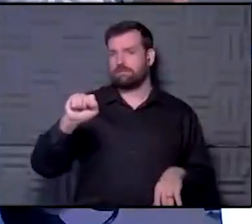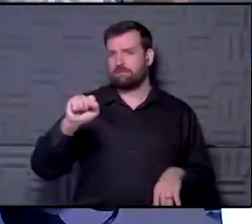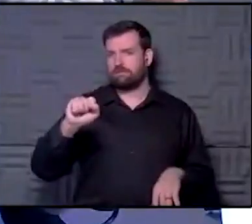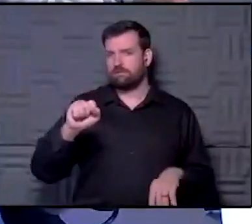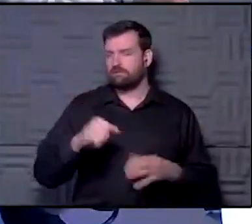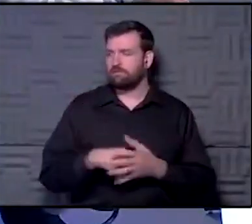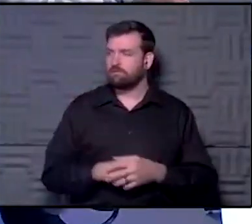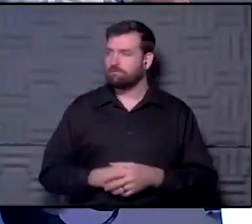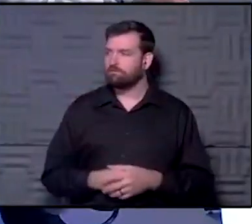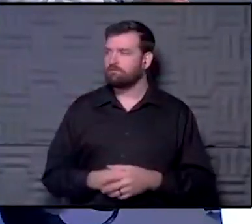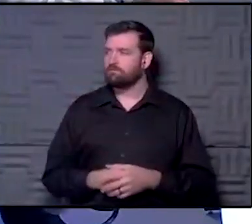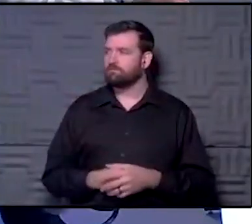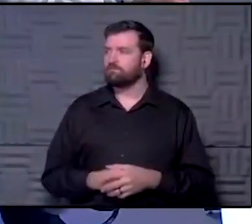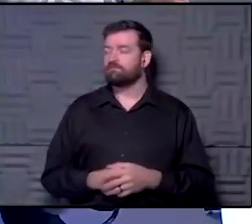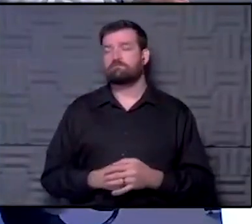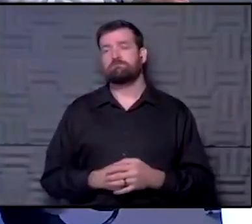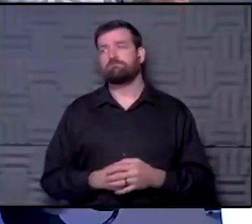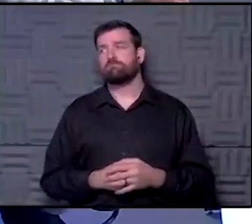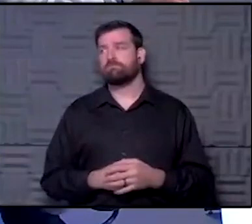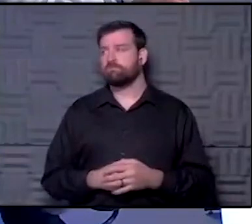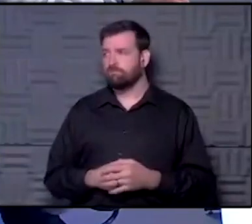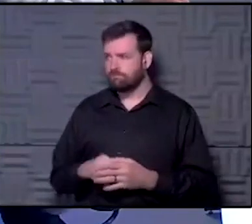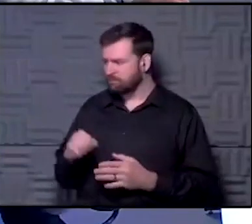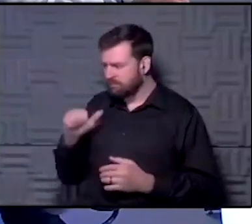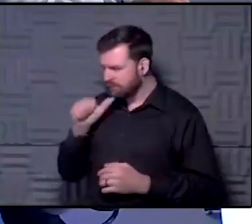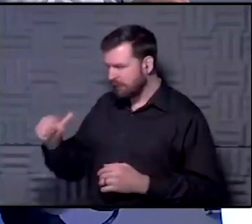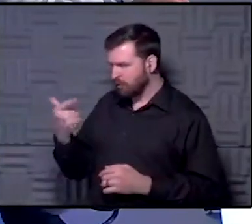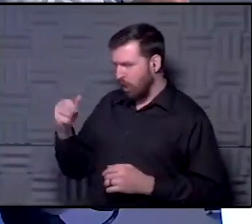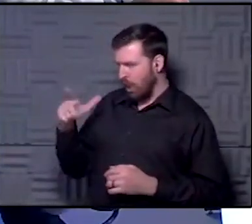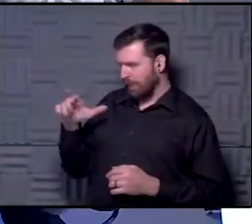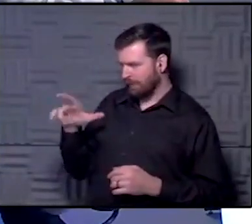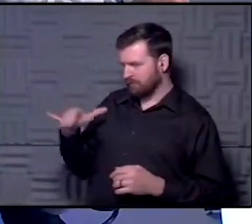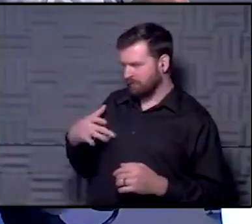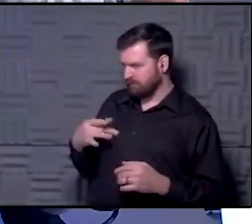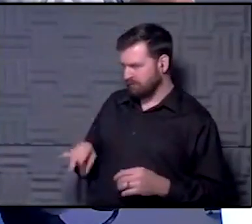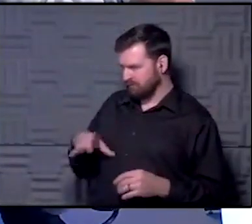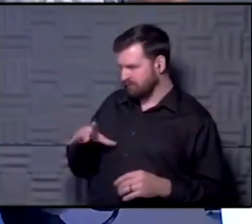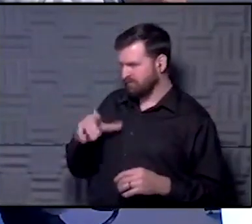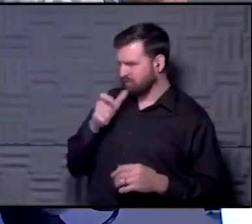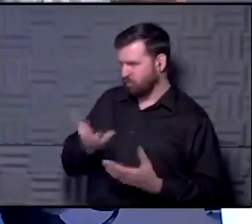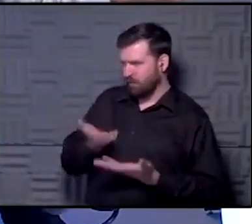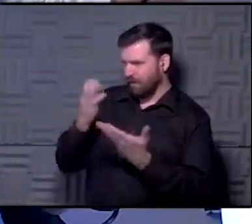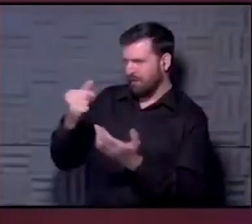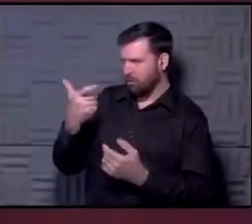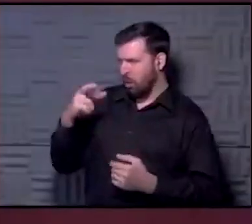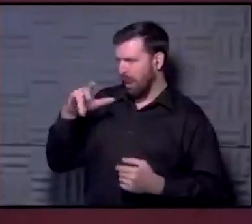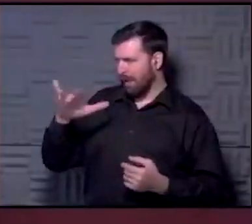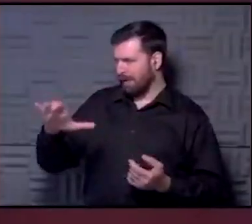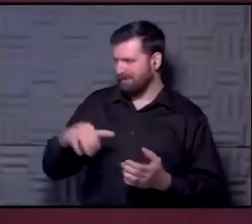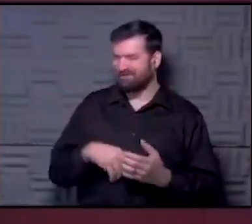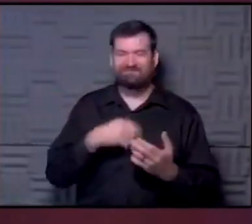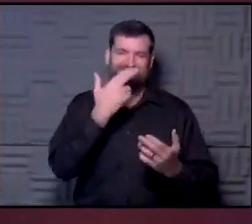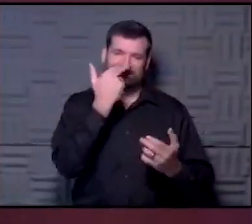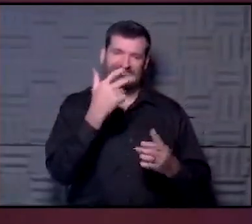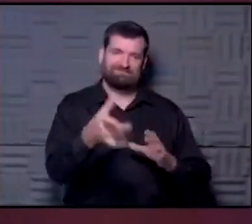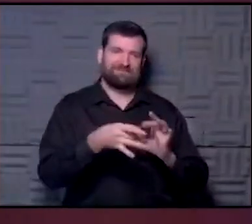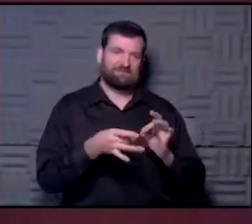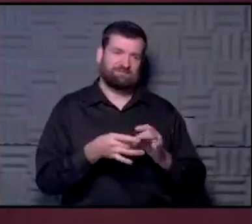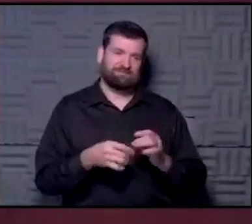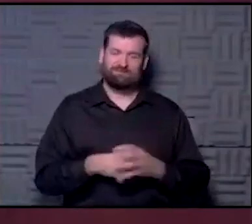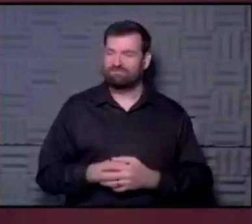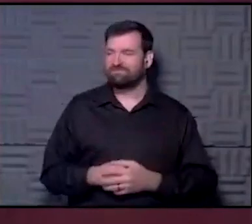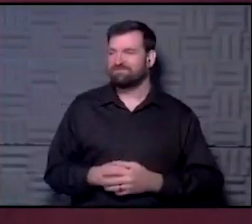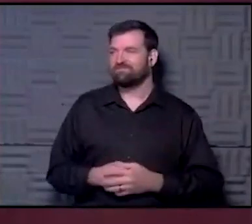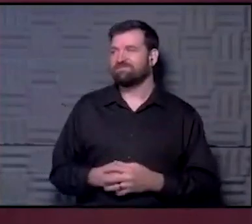Spices. Well, Not garlic. I don't do well with garlic, Tara. Don't recommend garlic, okay? funny you mentioned Don't that give my wife because